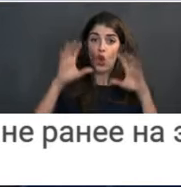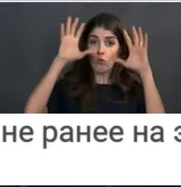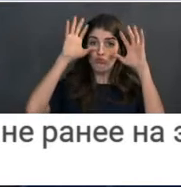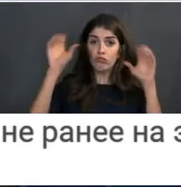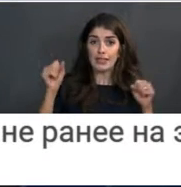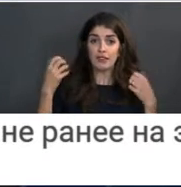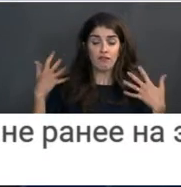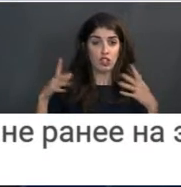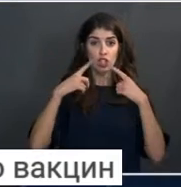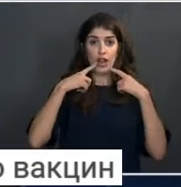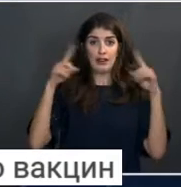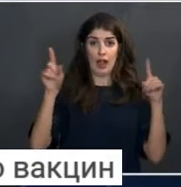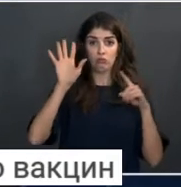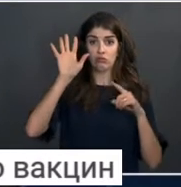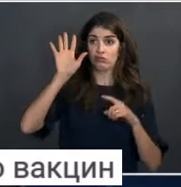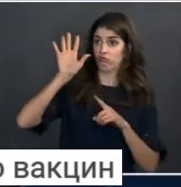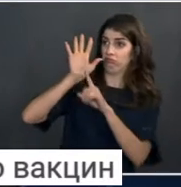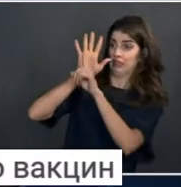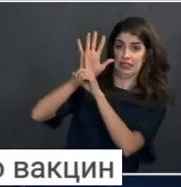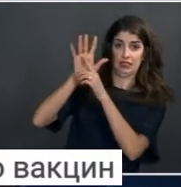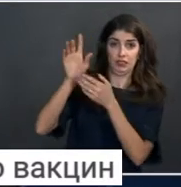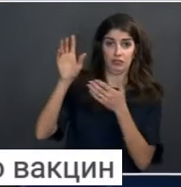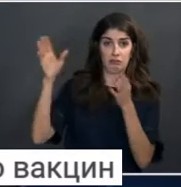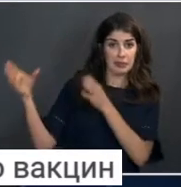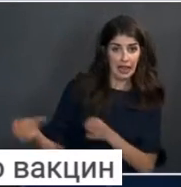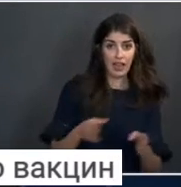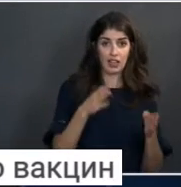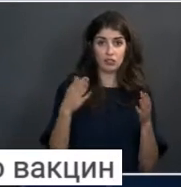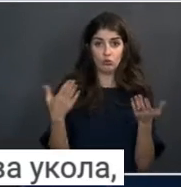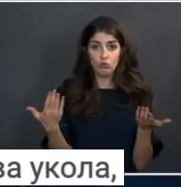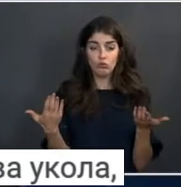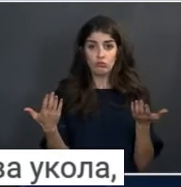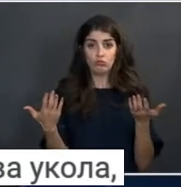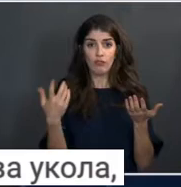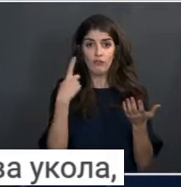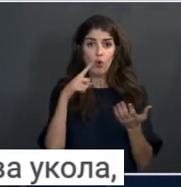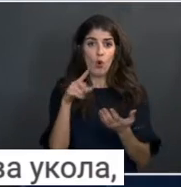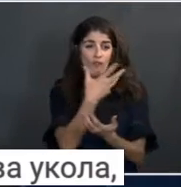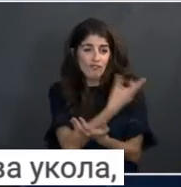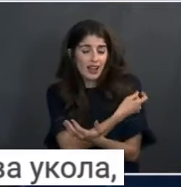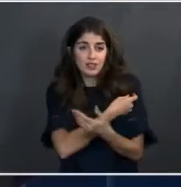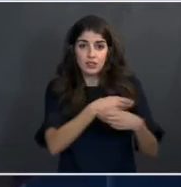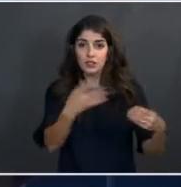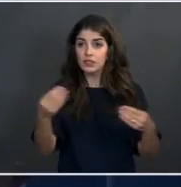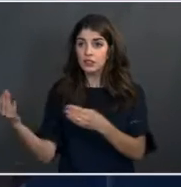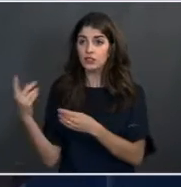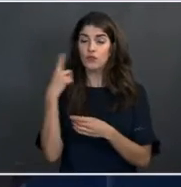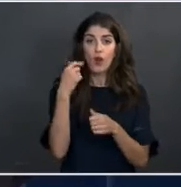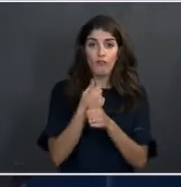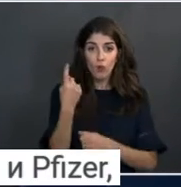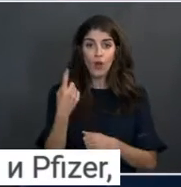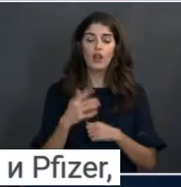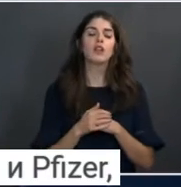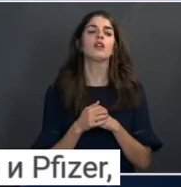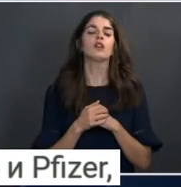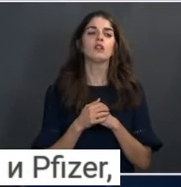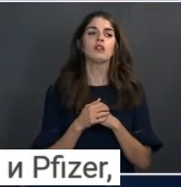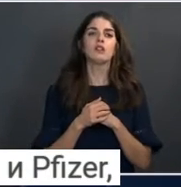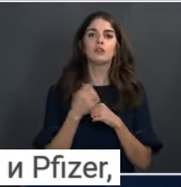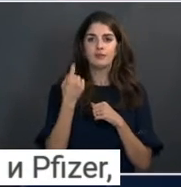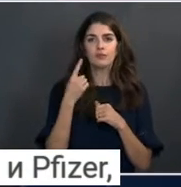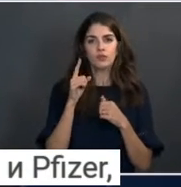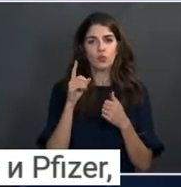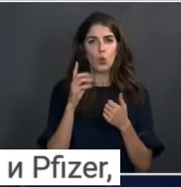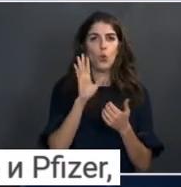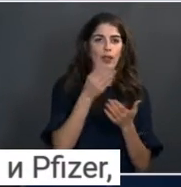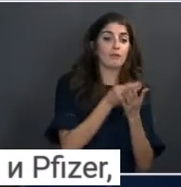plan earlier this week to ensure we have enough vaccines to give every American 2 shots by the end of the summer with the purchase of